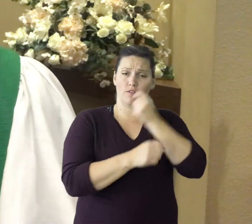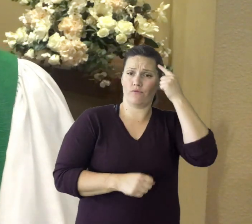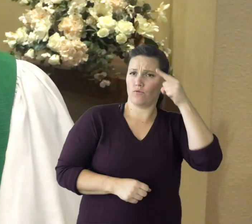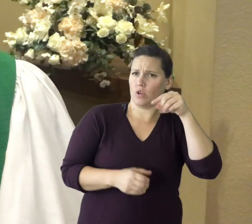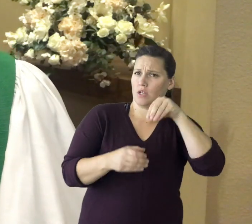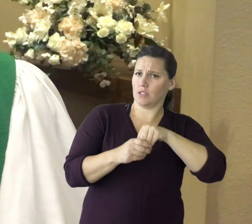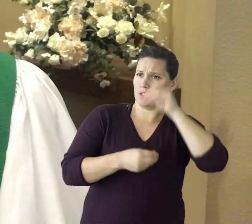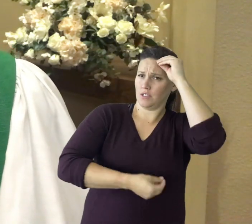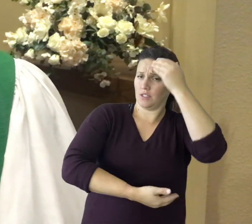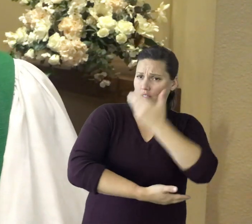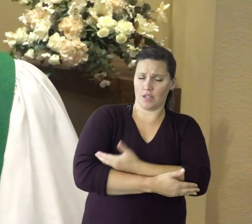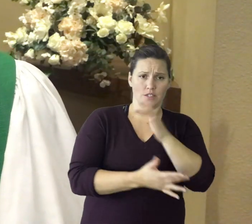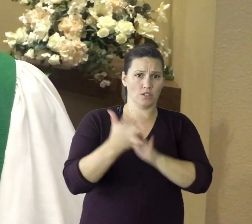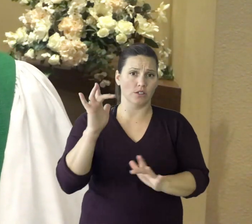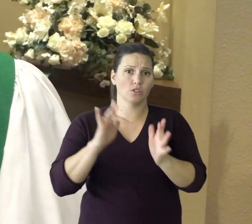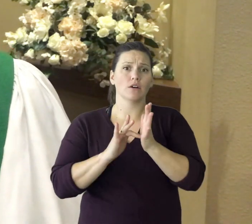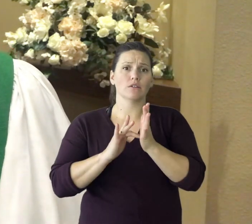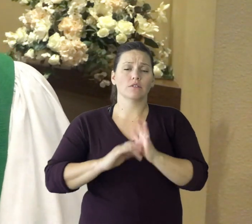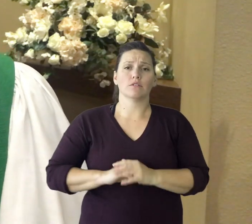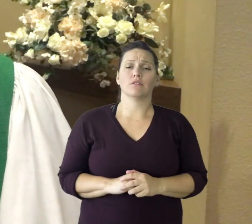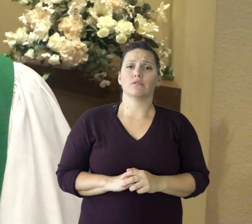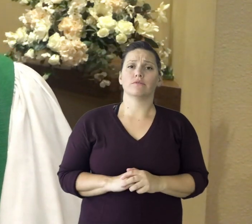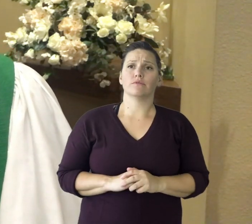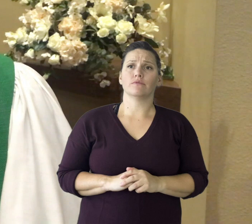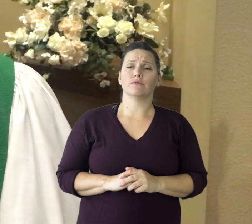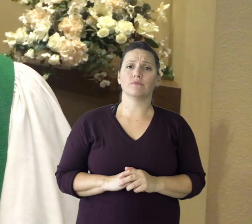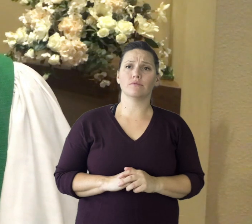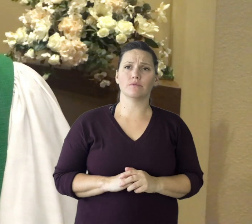for you in his Son, Jesus.